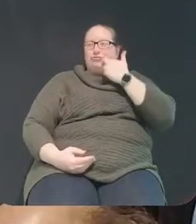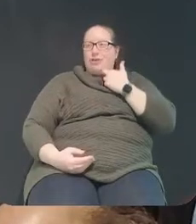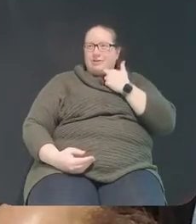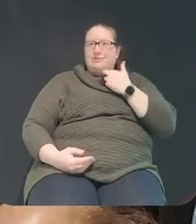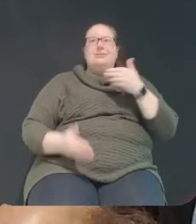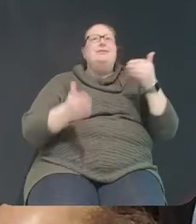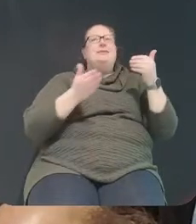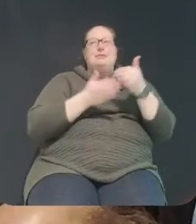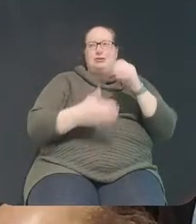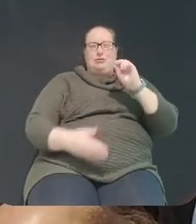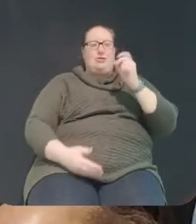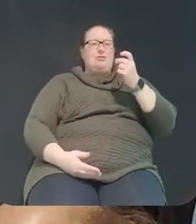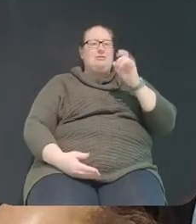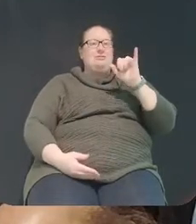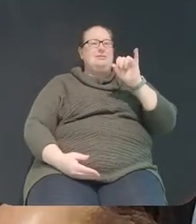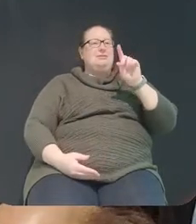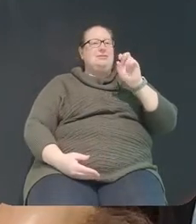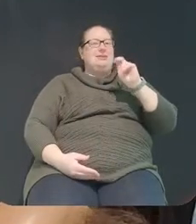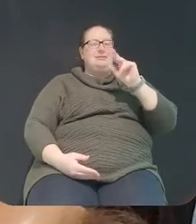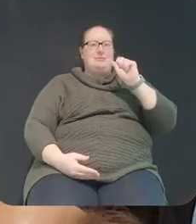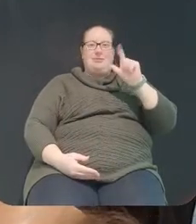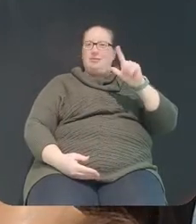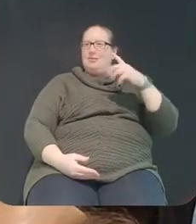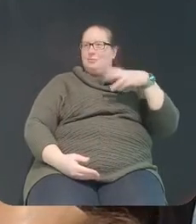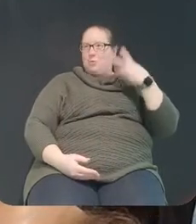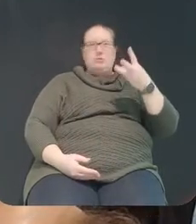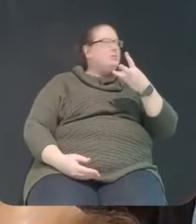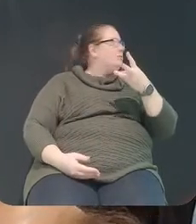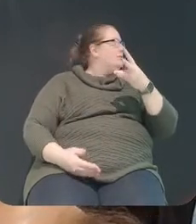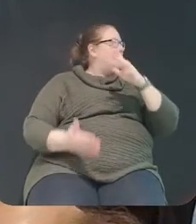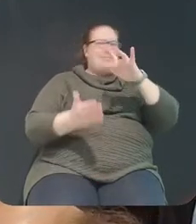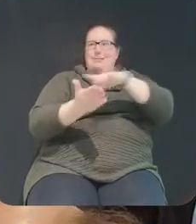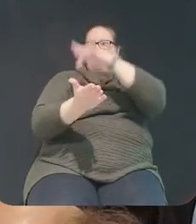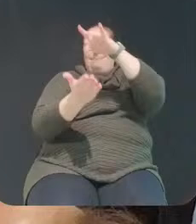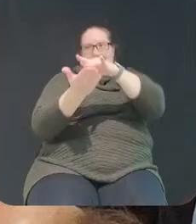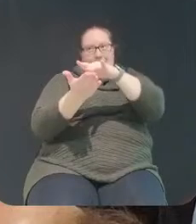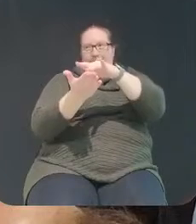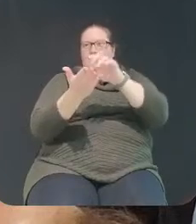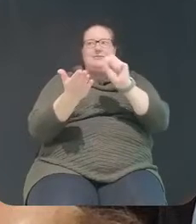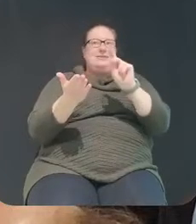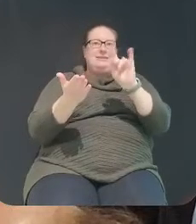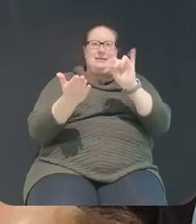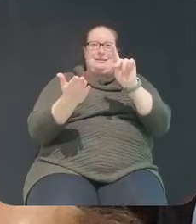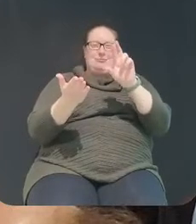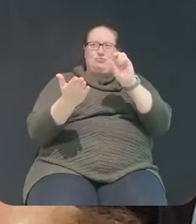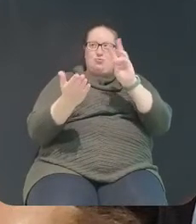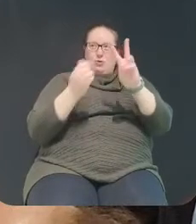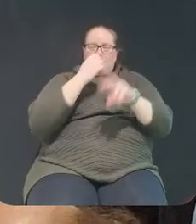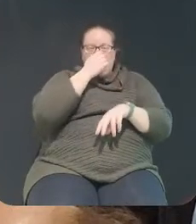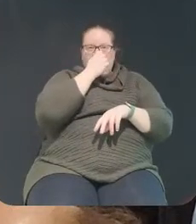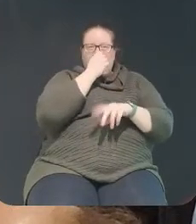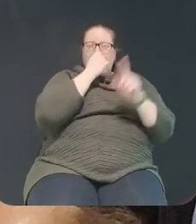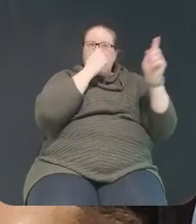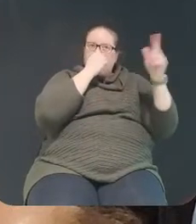near Occidental and Washington, pretty much right in the middle of the Skid Row district. He writes that he has been providing free coffee